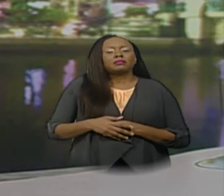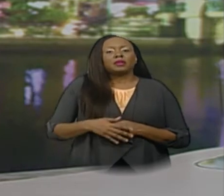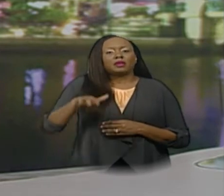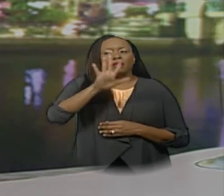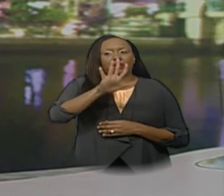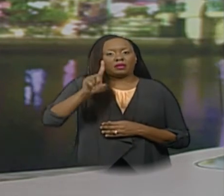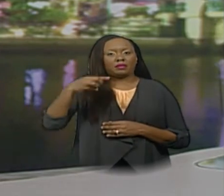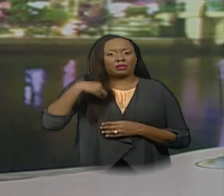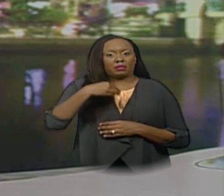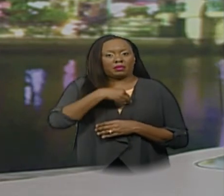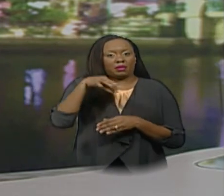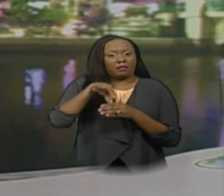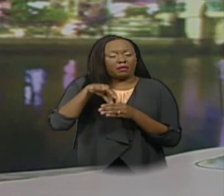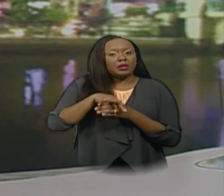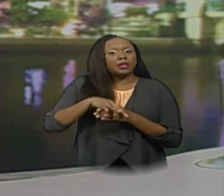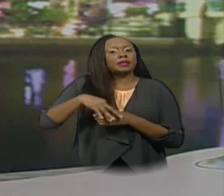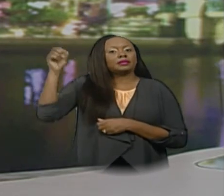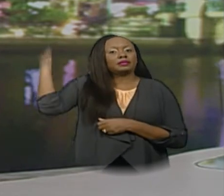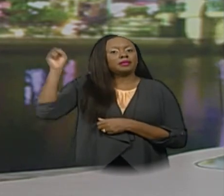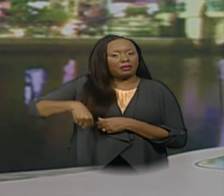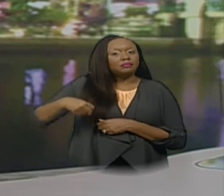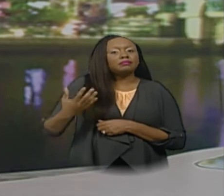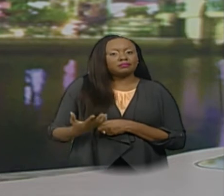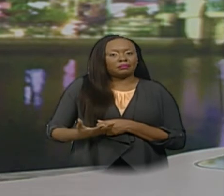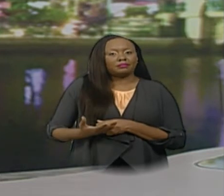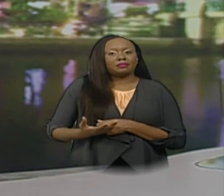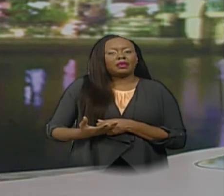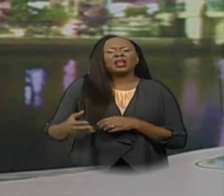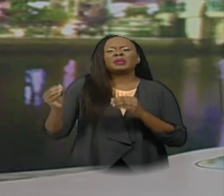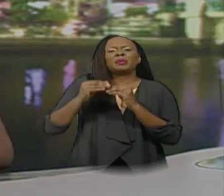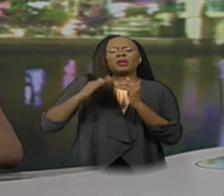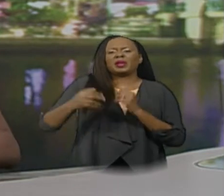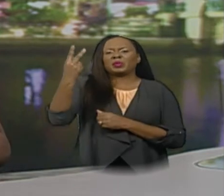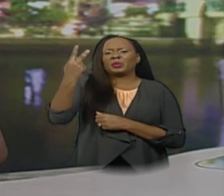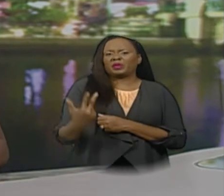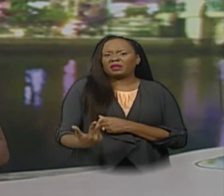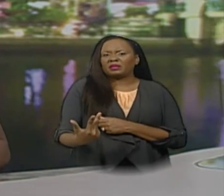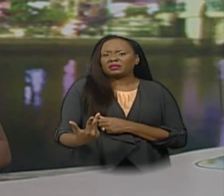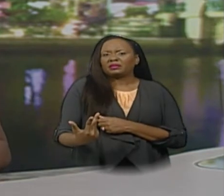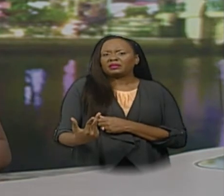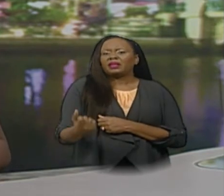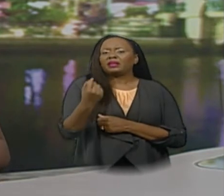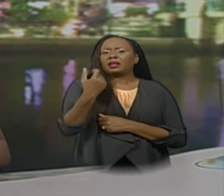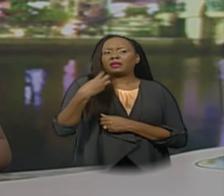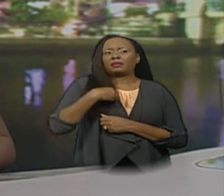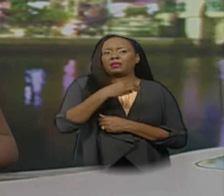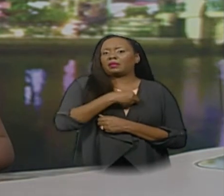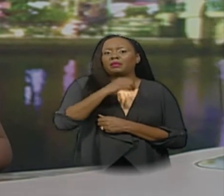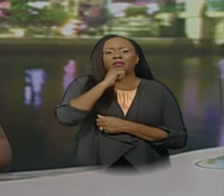Now, 51 members voted in favor of the motion being carried, which was more than the two-thirds majority needed by the